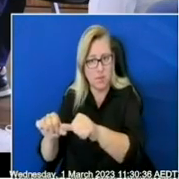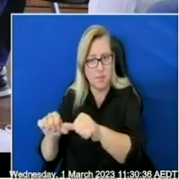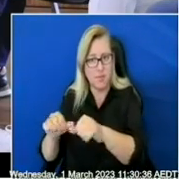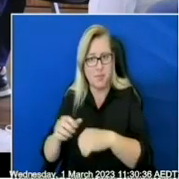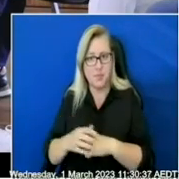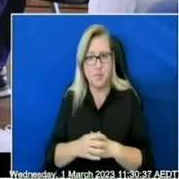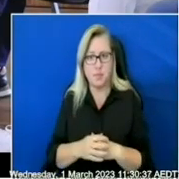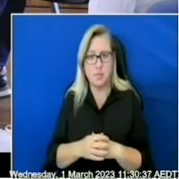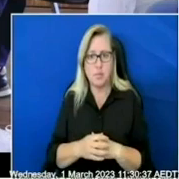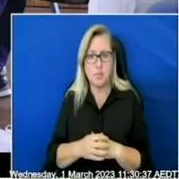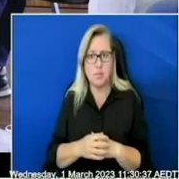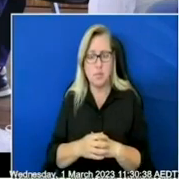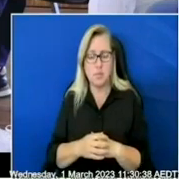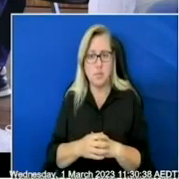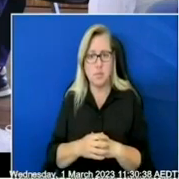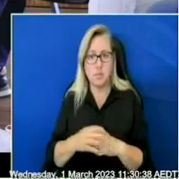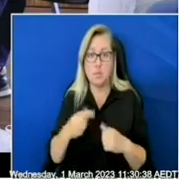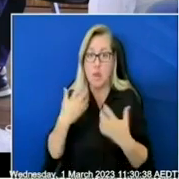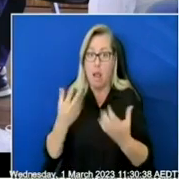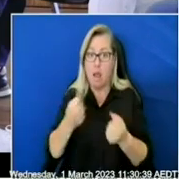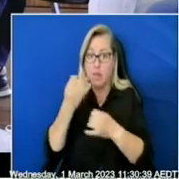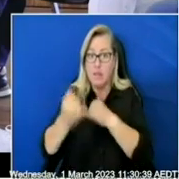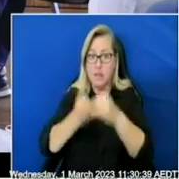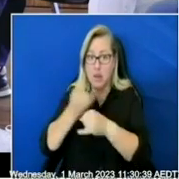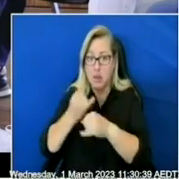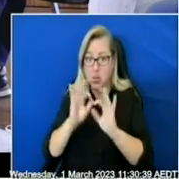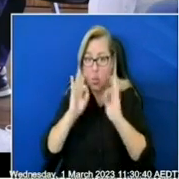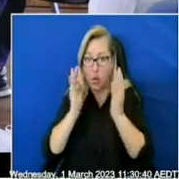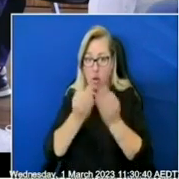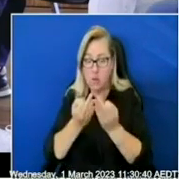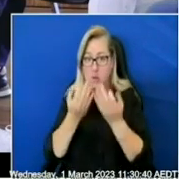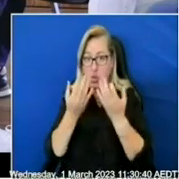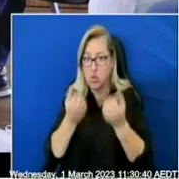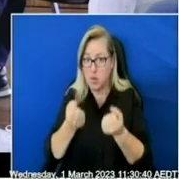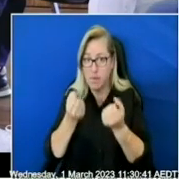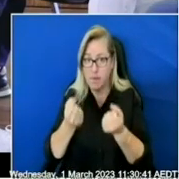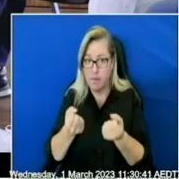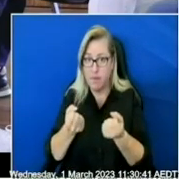organisation that promotes justice